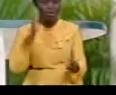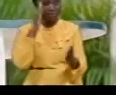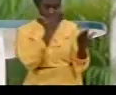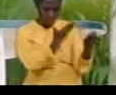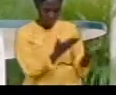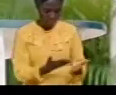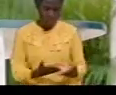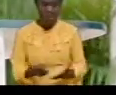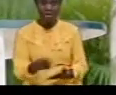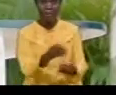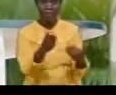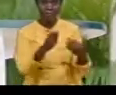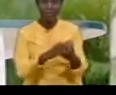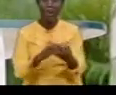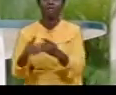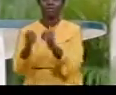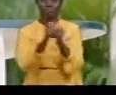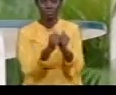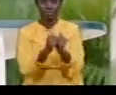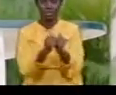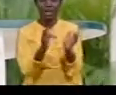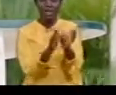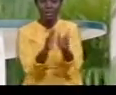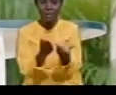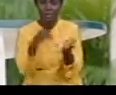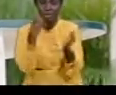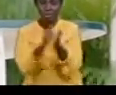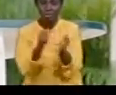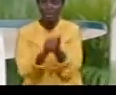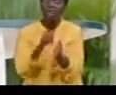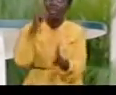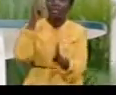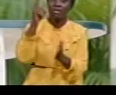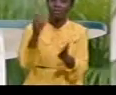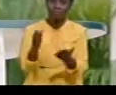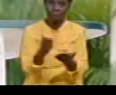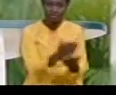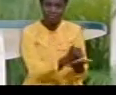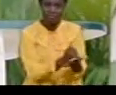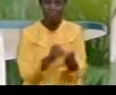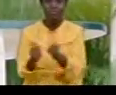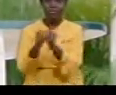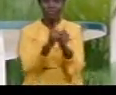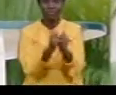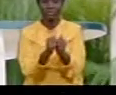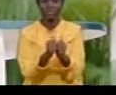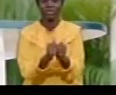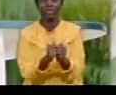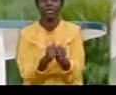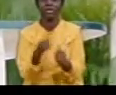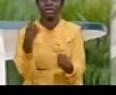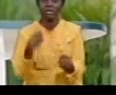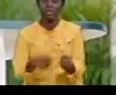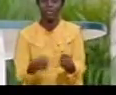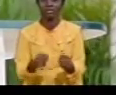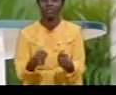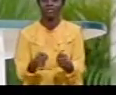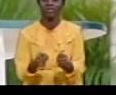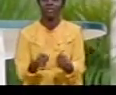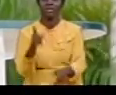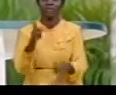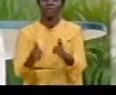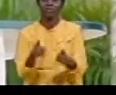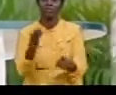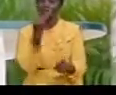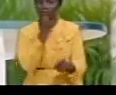read? The Bible says, he gathered together the outcast of Israel. That is what the Lord is doing in our